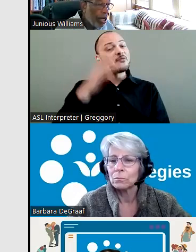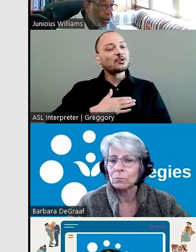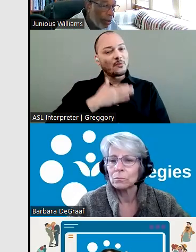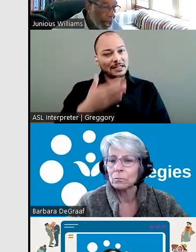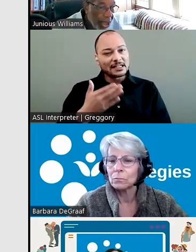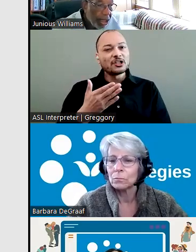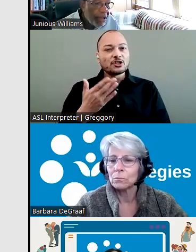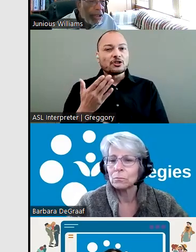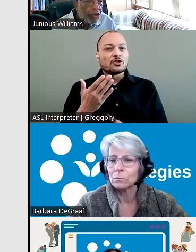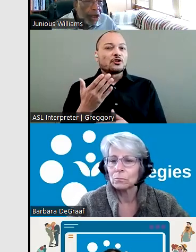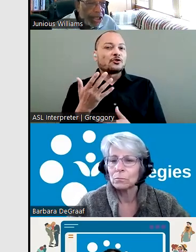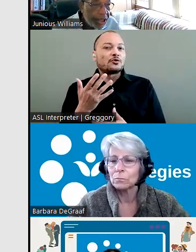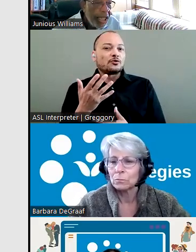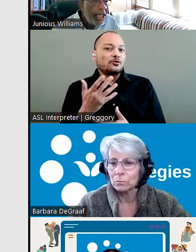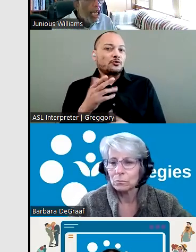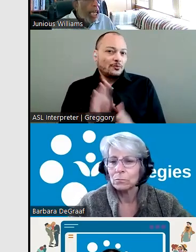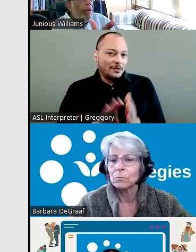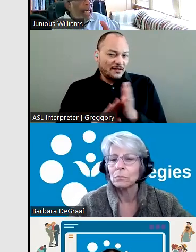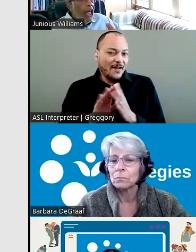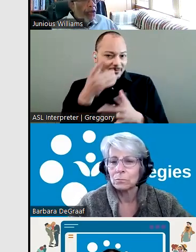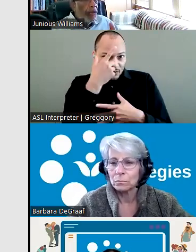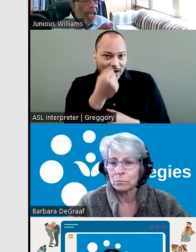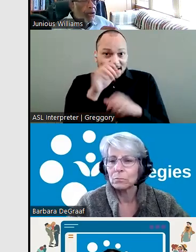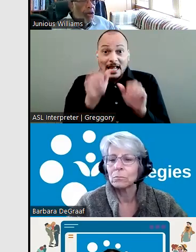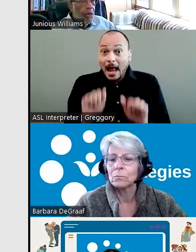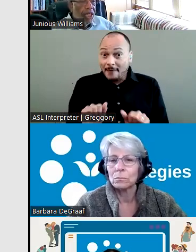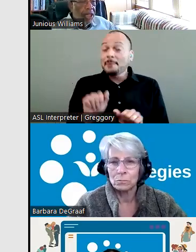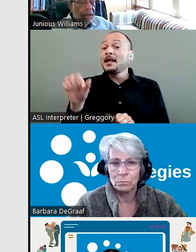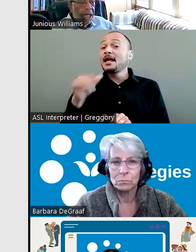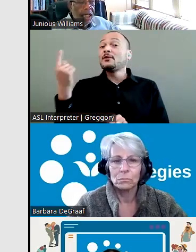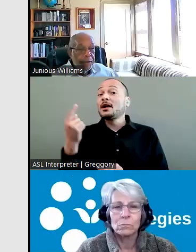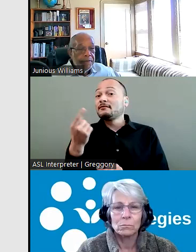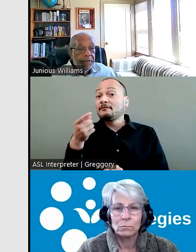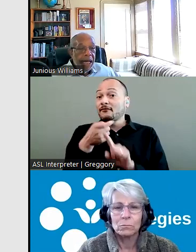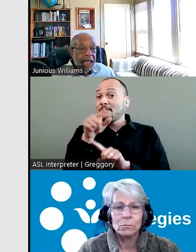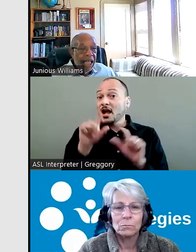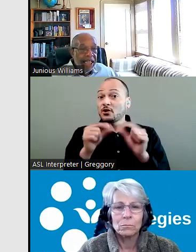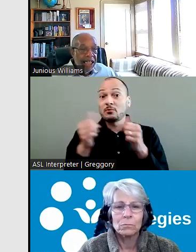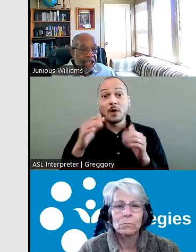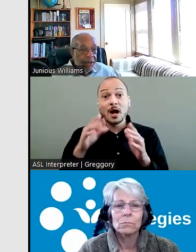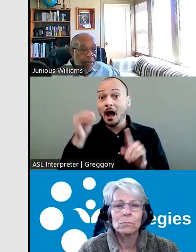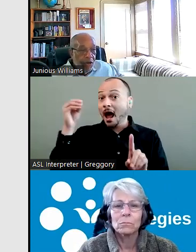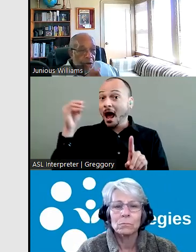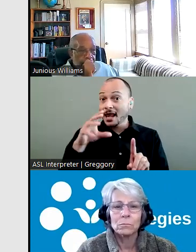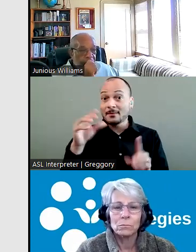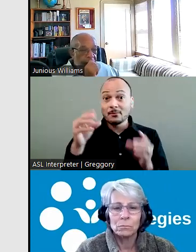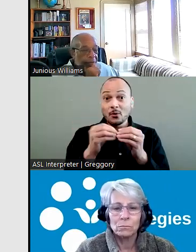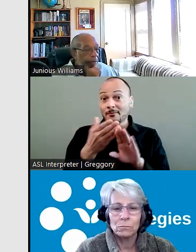the possibility of trust. Anybody else from that group want to highlight anything before we move